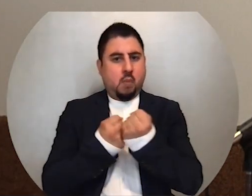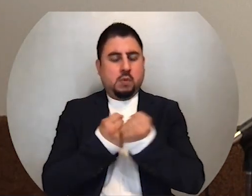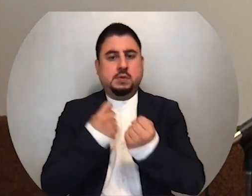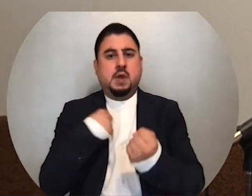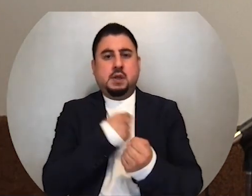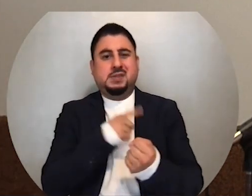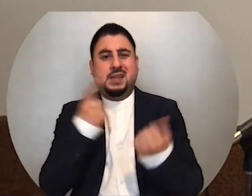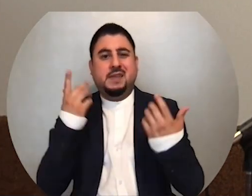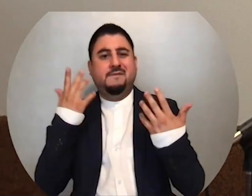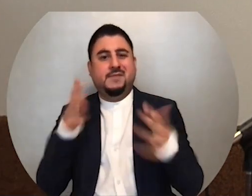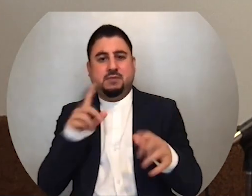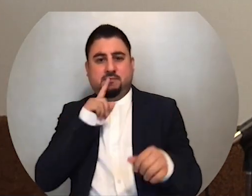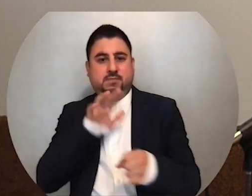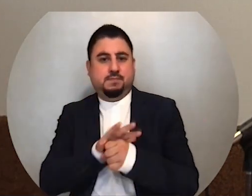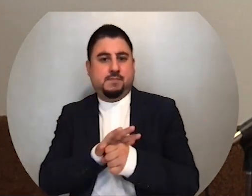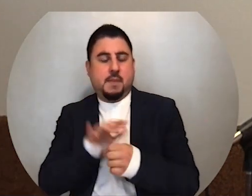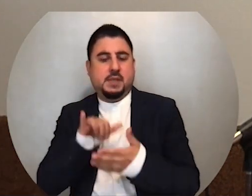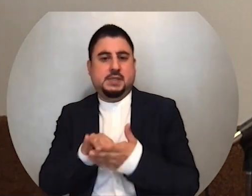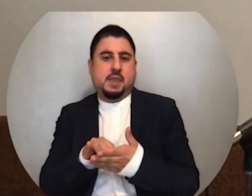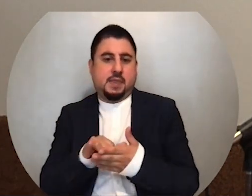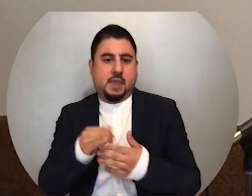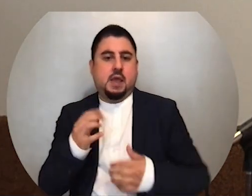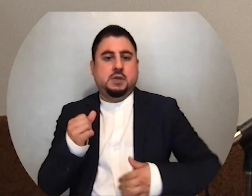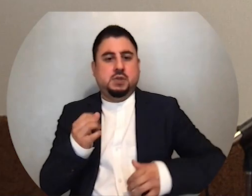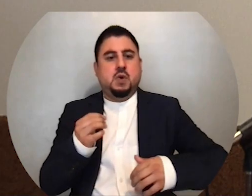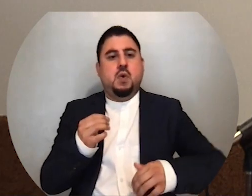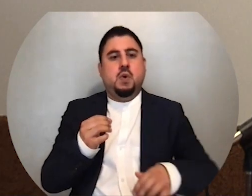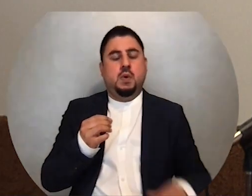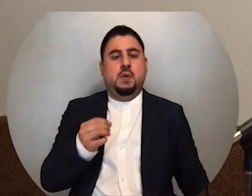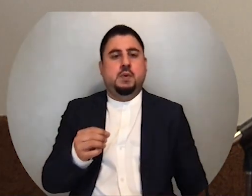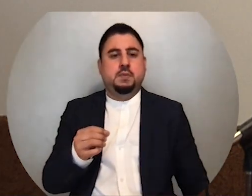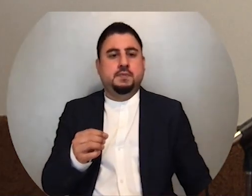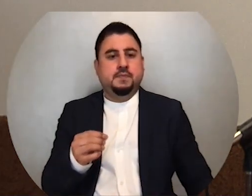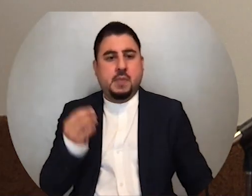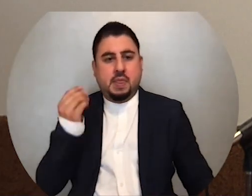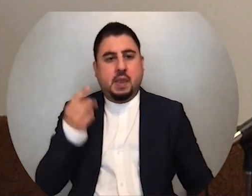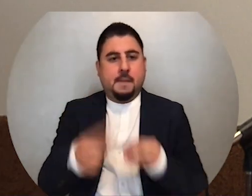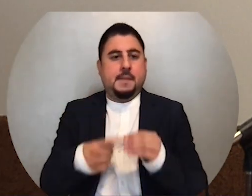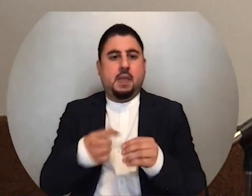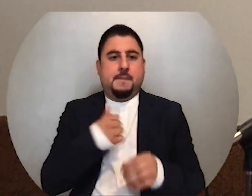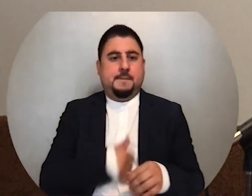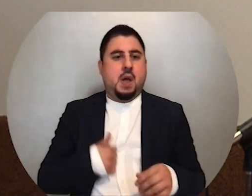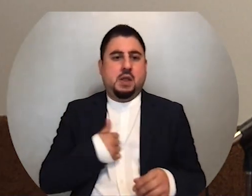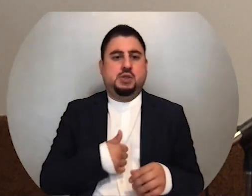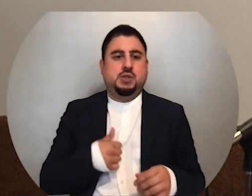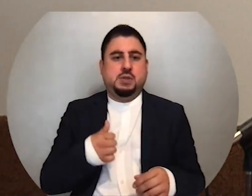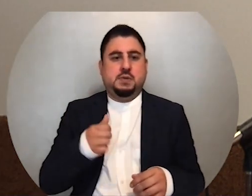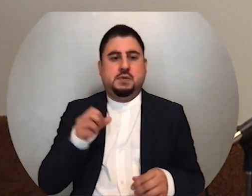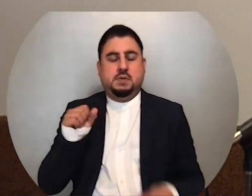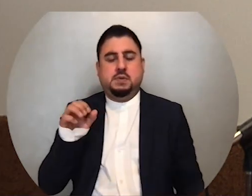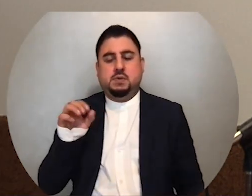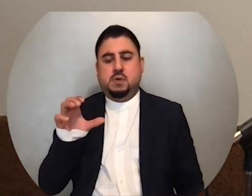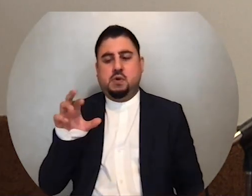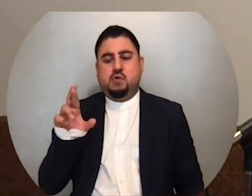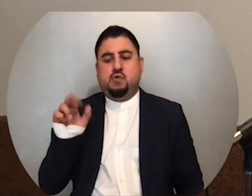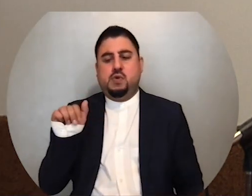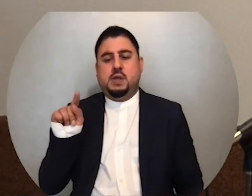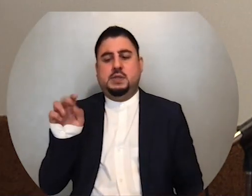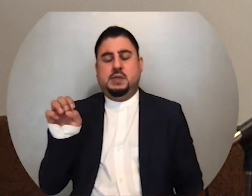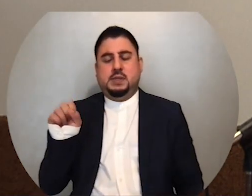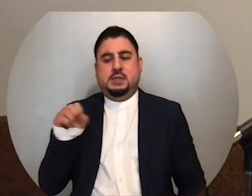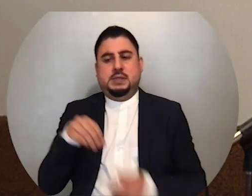that. You know, and always think about the apology of Socrates in this